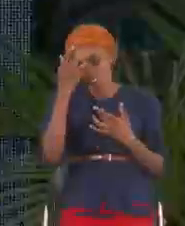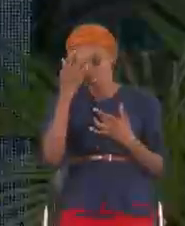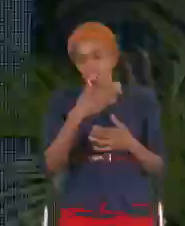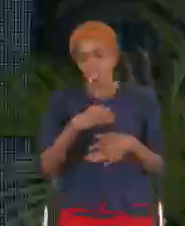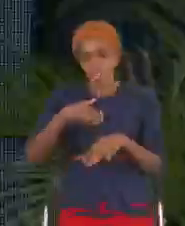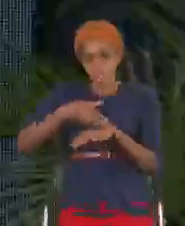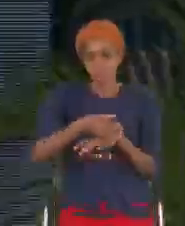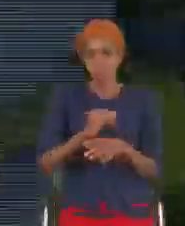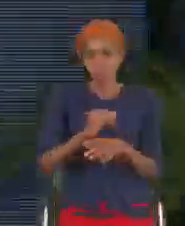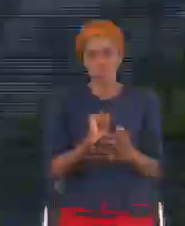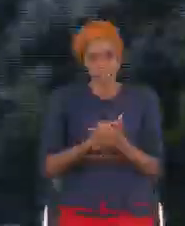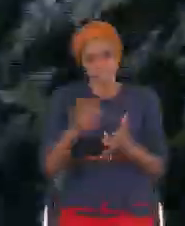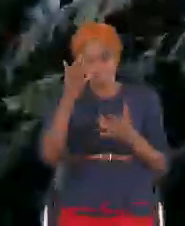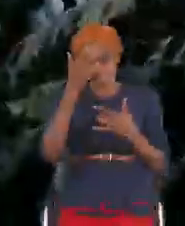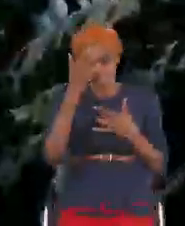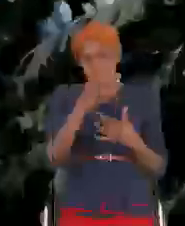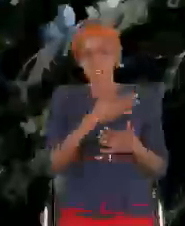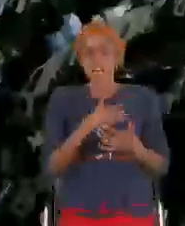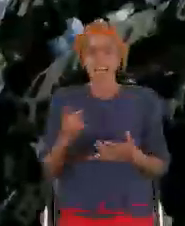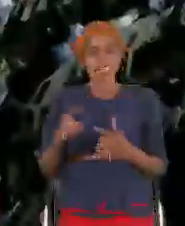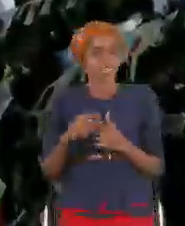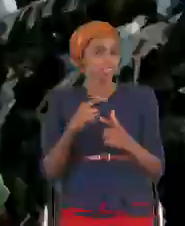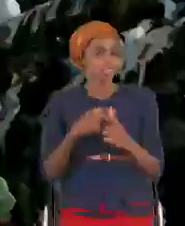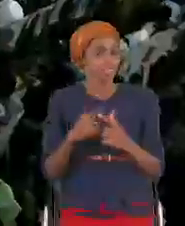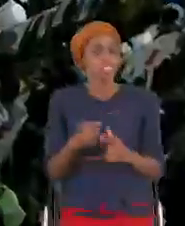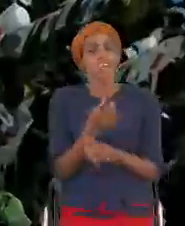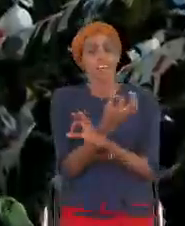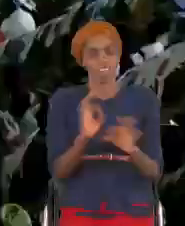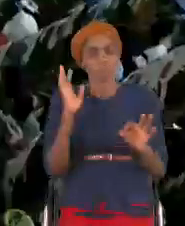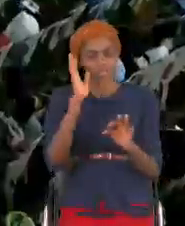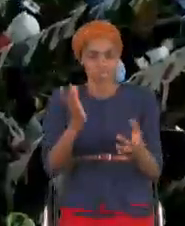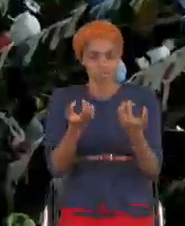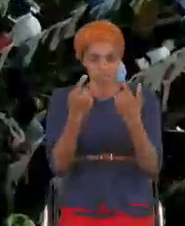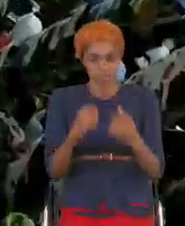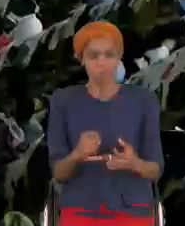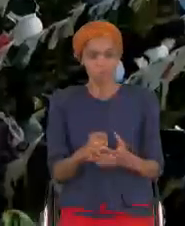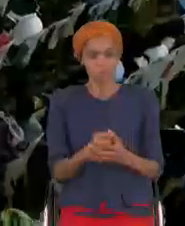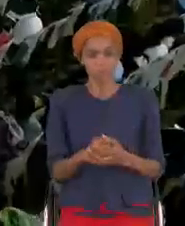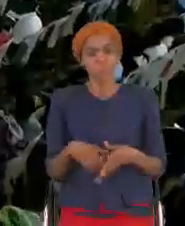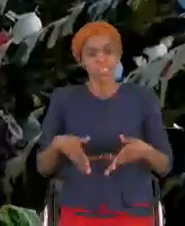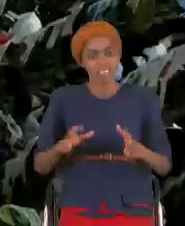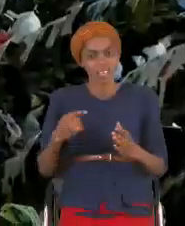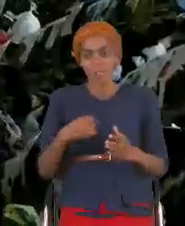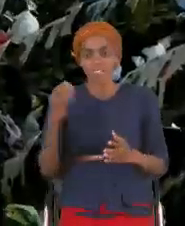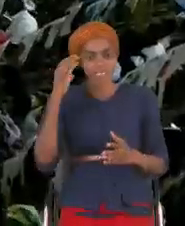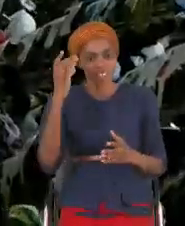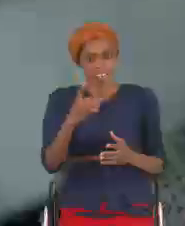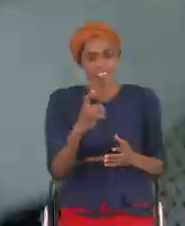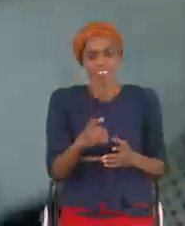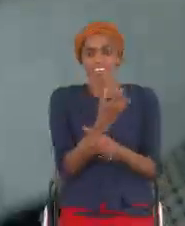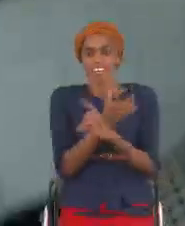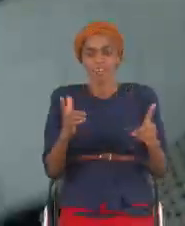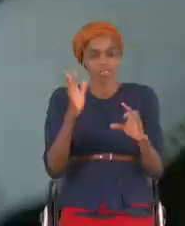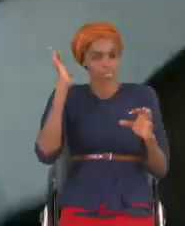this disease, and then liberation will come. Let me hear you. Liberation will